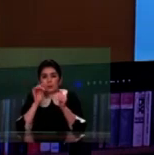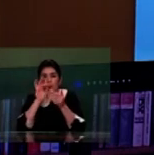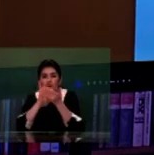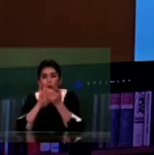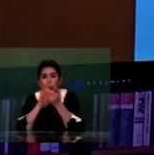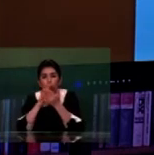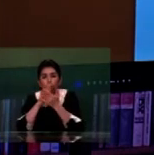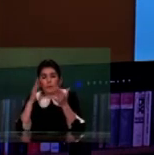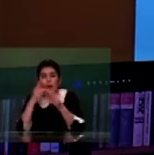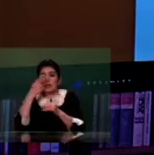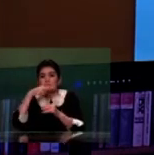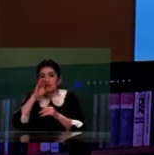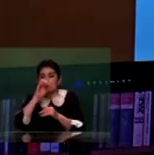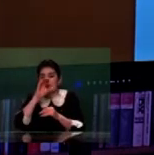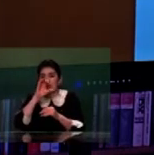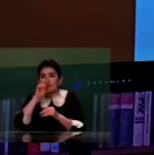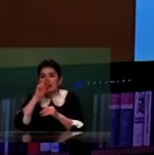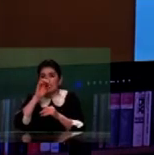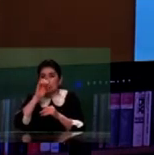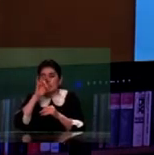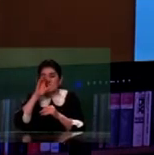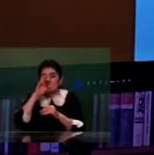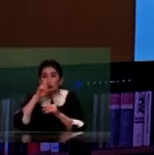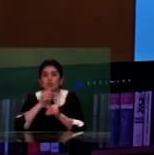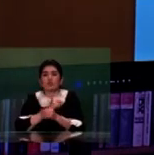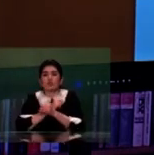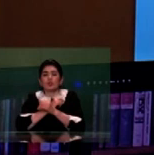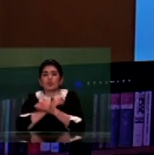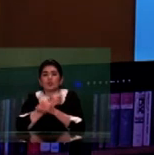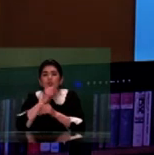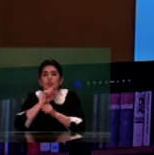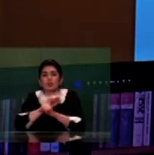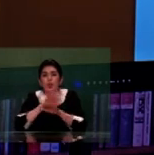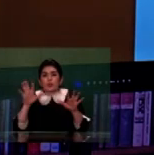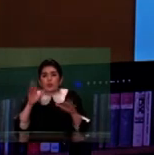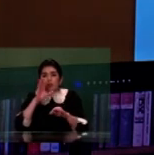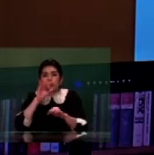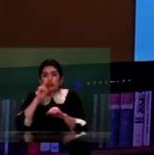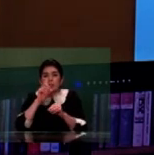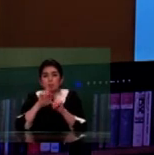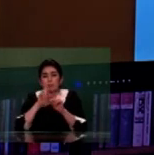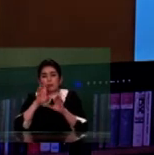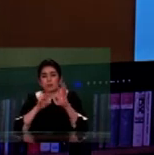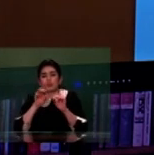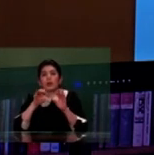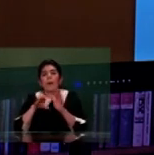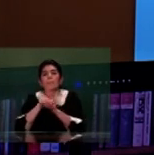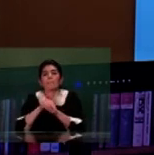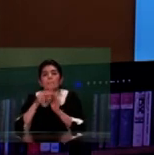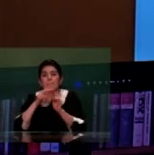qolamiz, dispersiya bu sochilishni bildirar ekan. Qiyin emas? Demak,